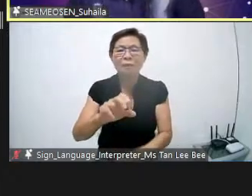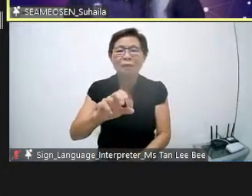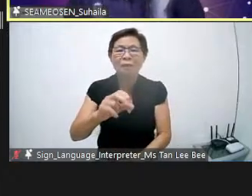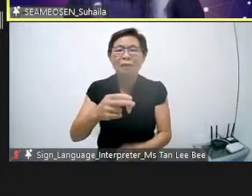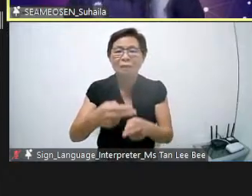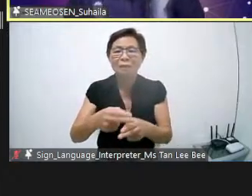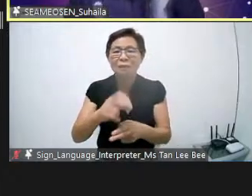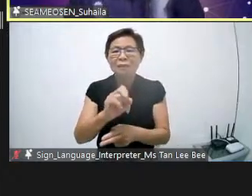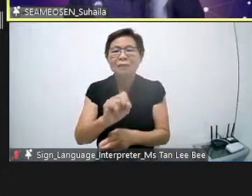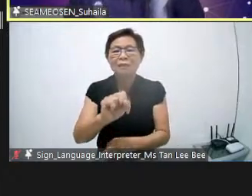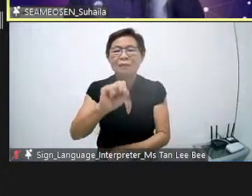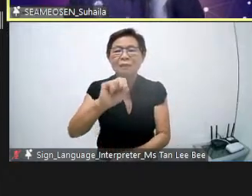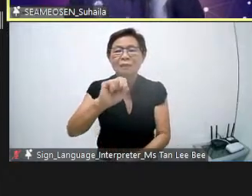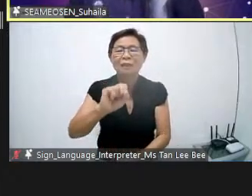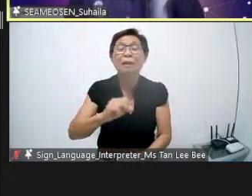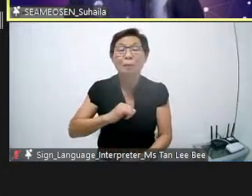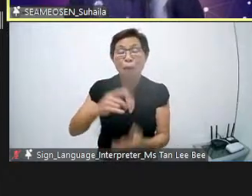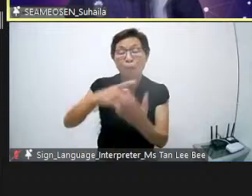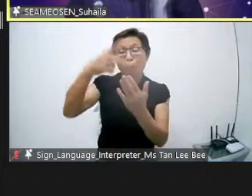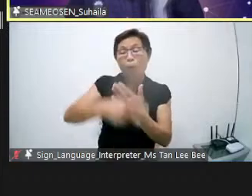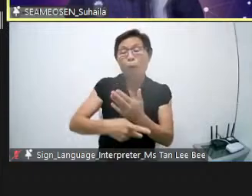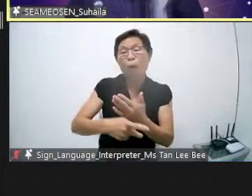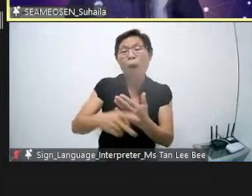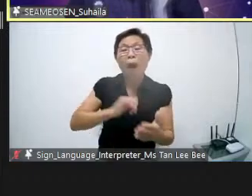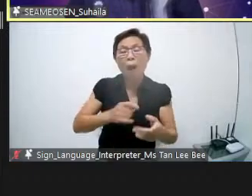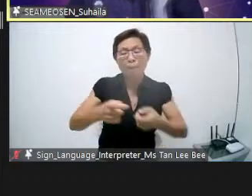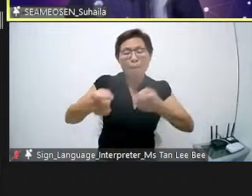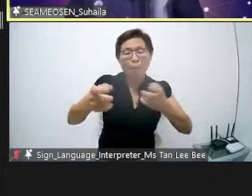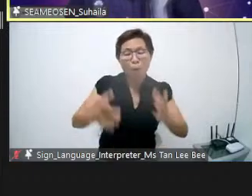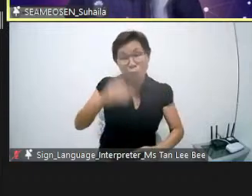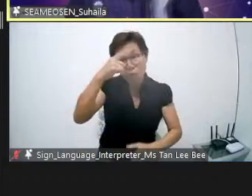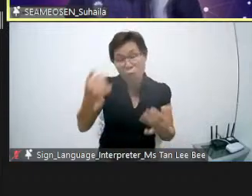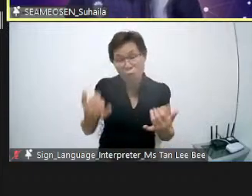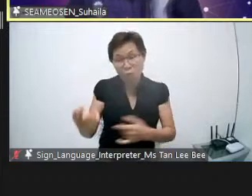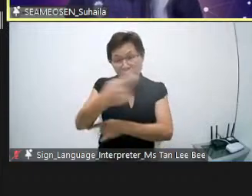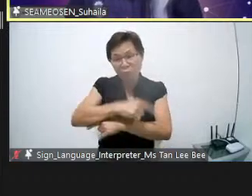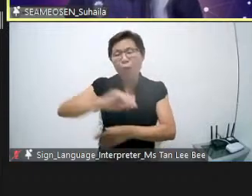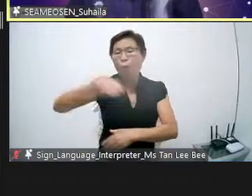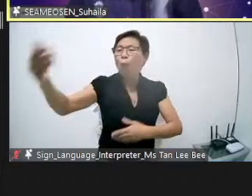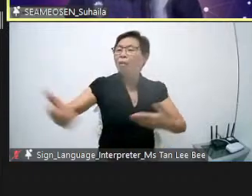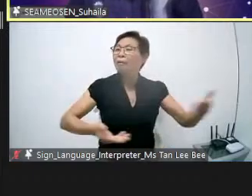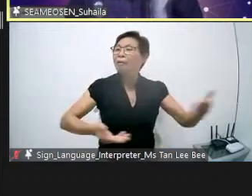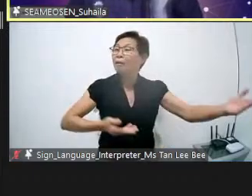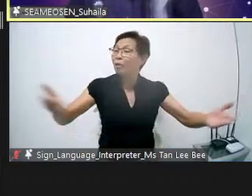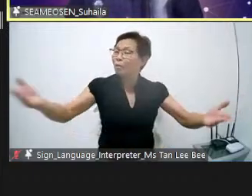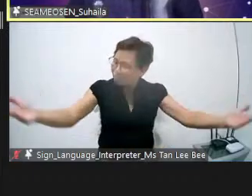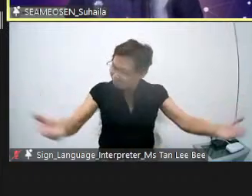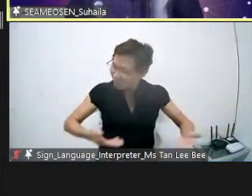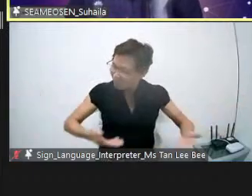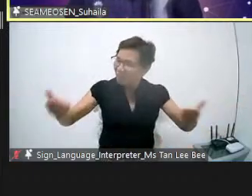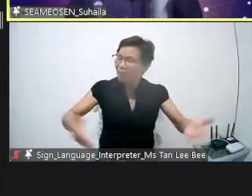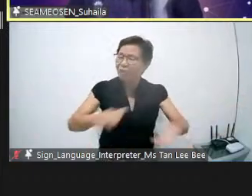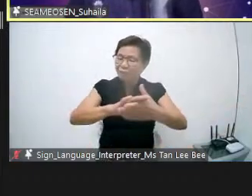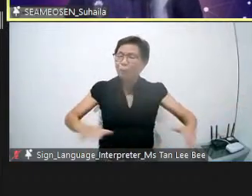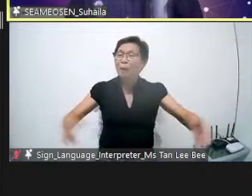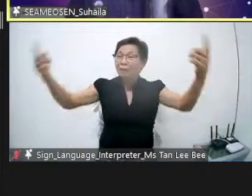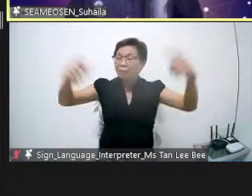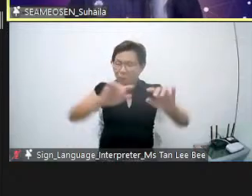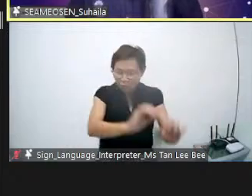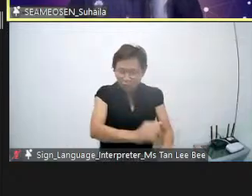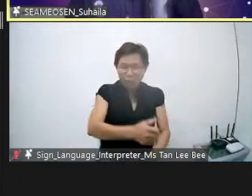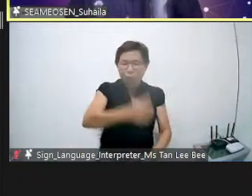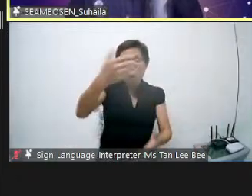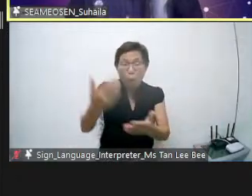Associate of SEAMEO SEN, and I am the moderator for today. Welcome and selamat datang to the first